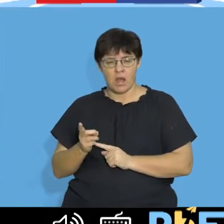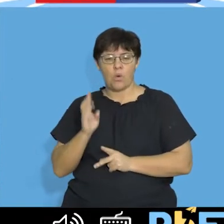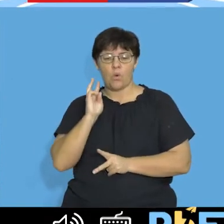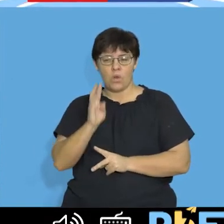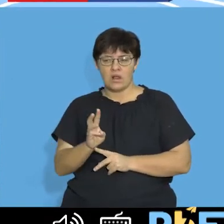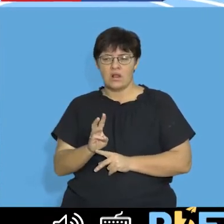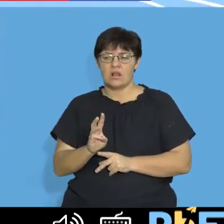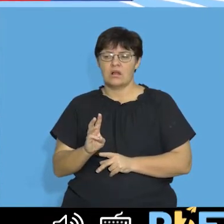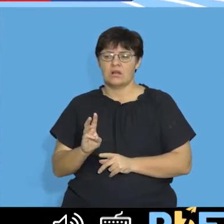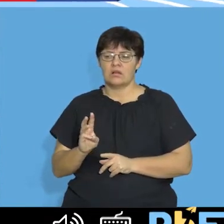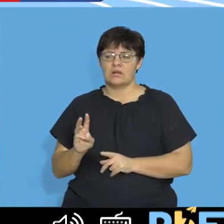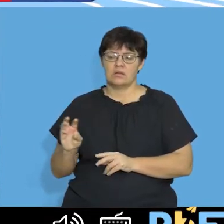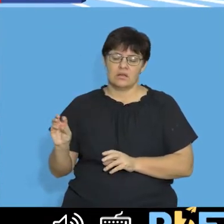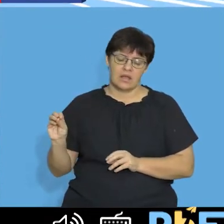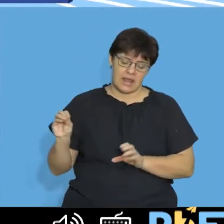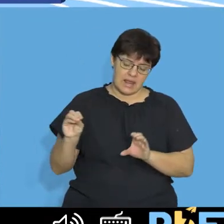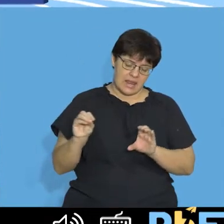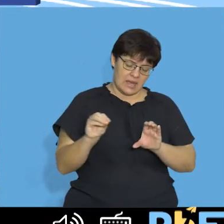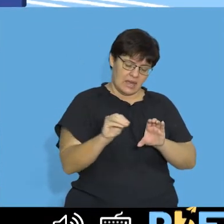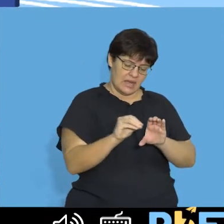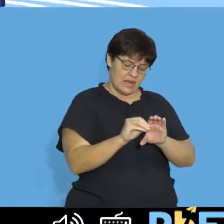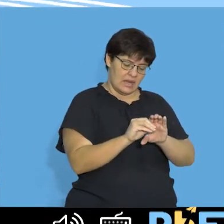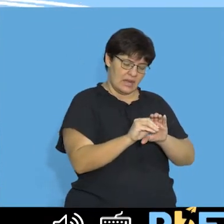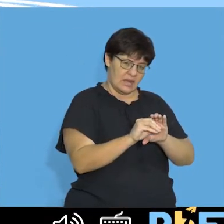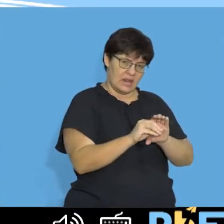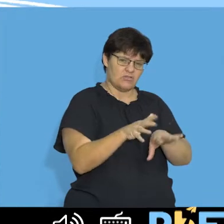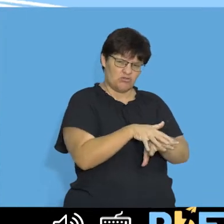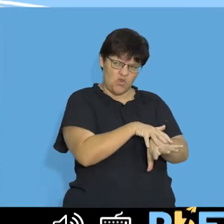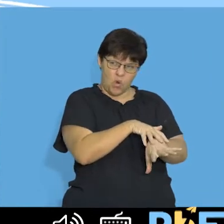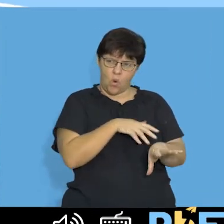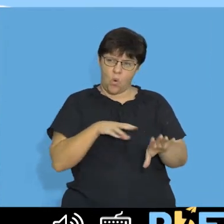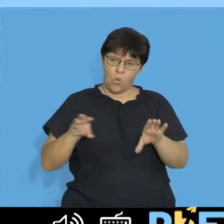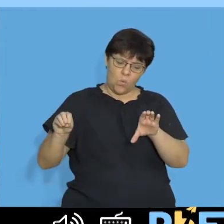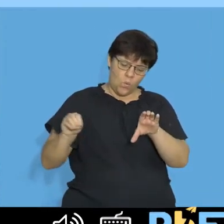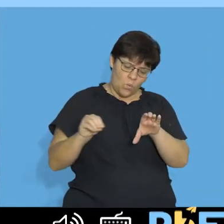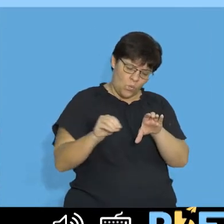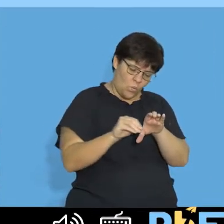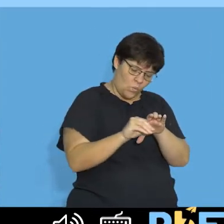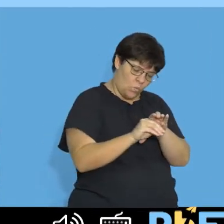this magnet into the field very slowly